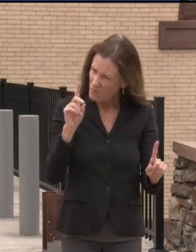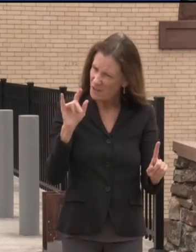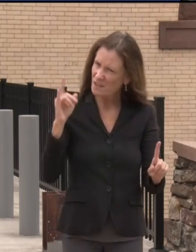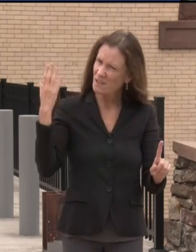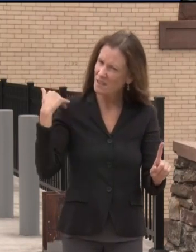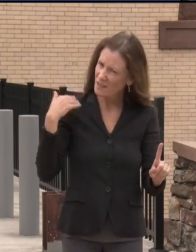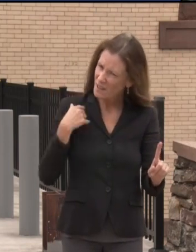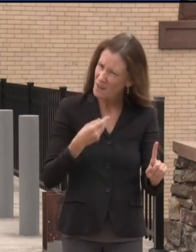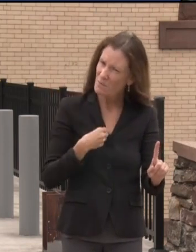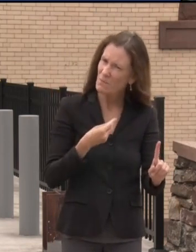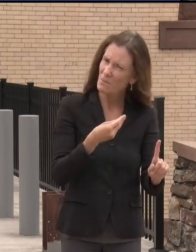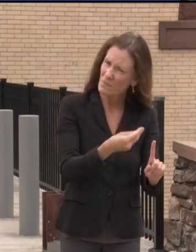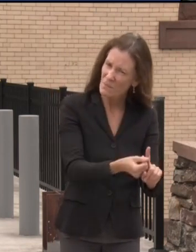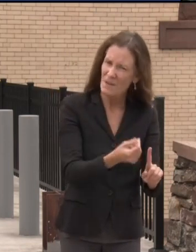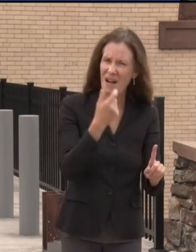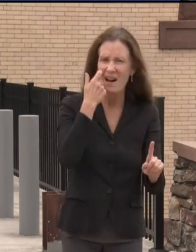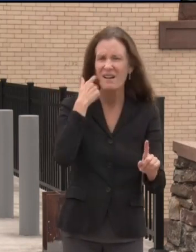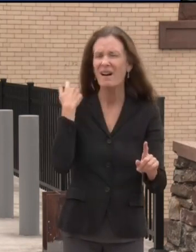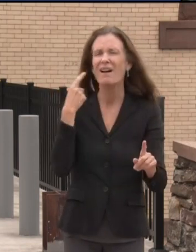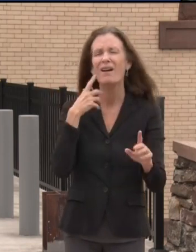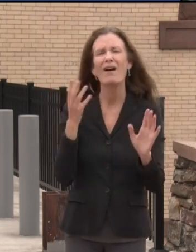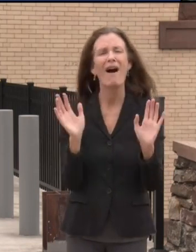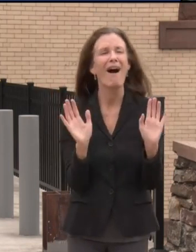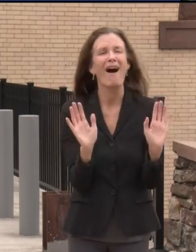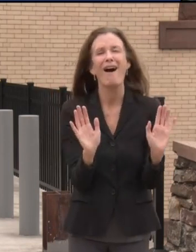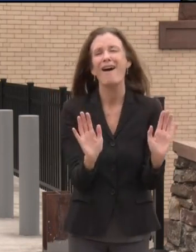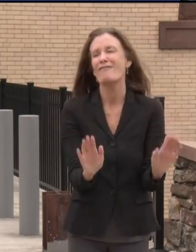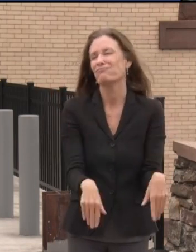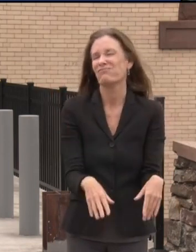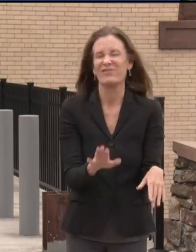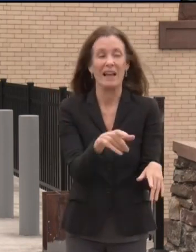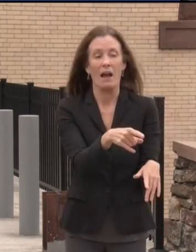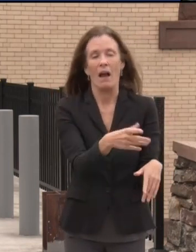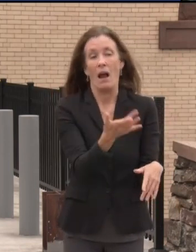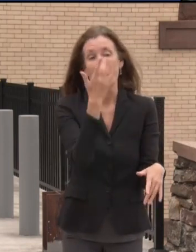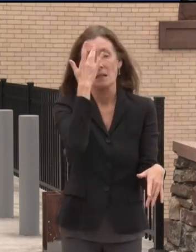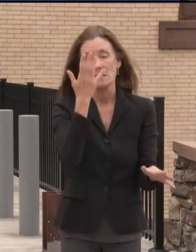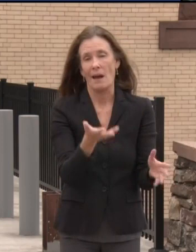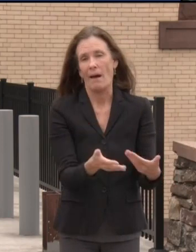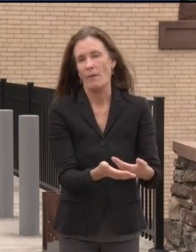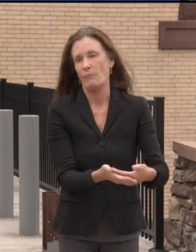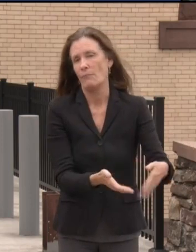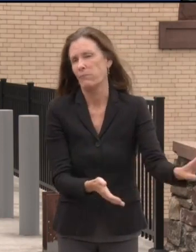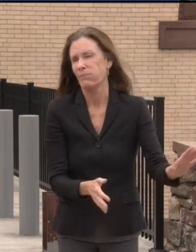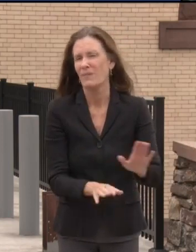that this is not an us versus them. This is something that should benefit everybody.